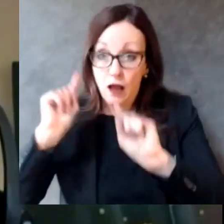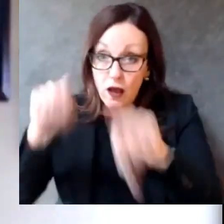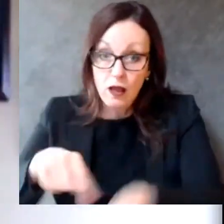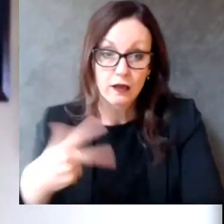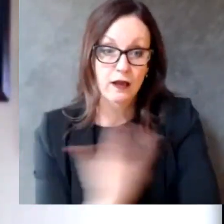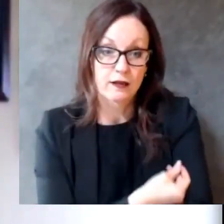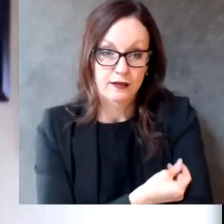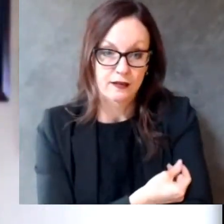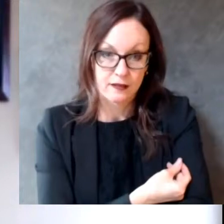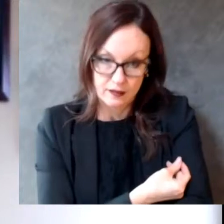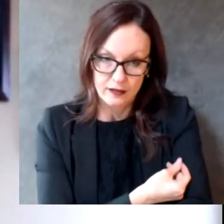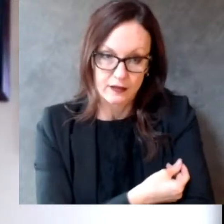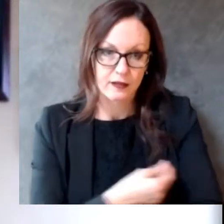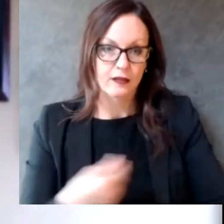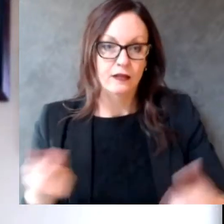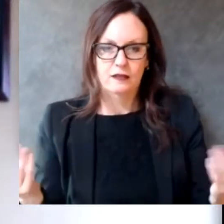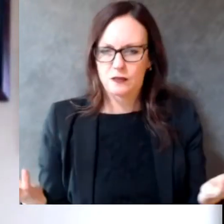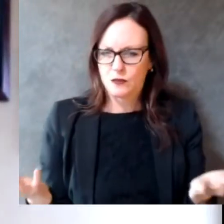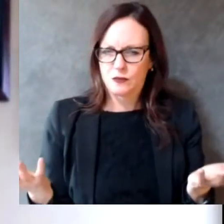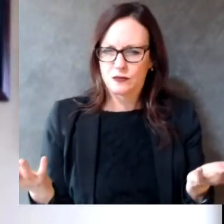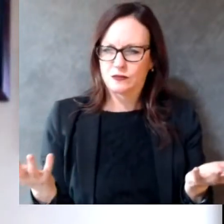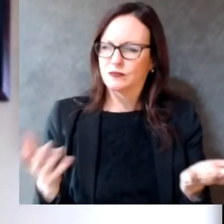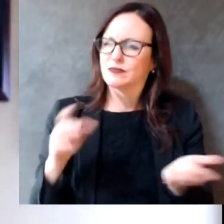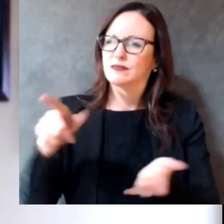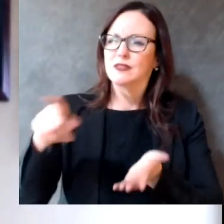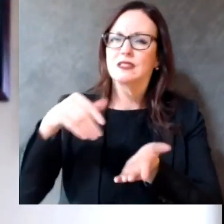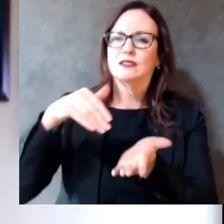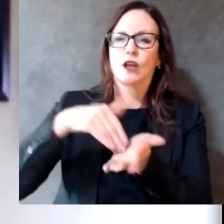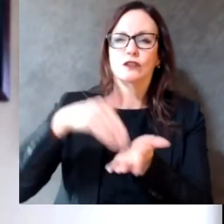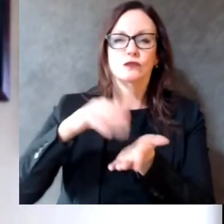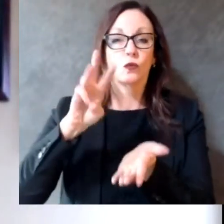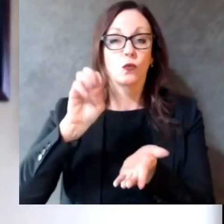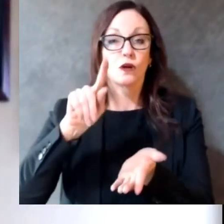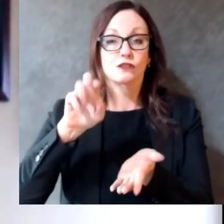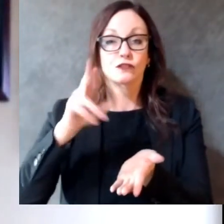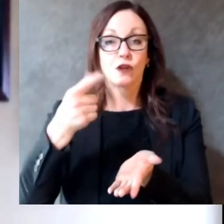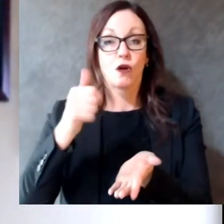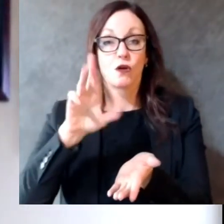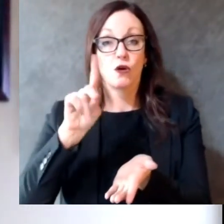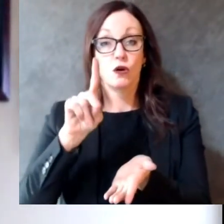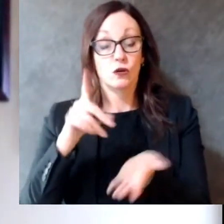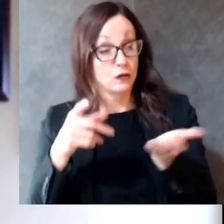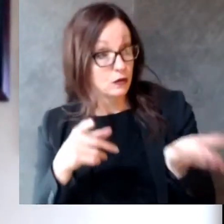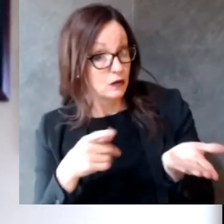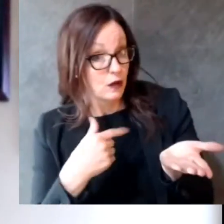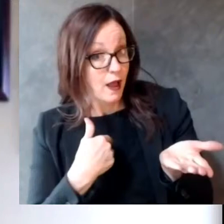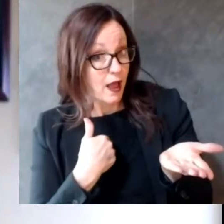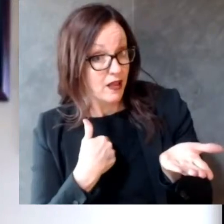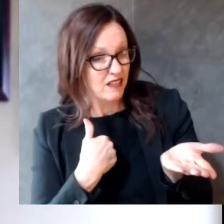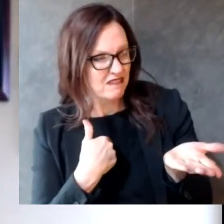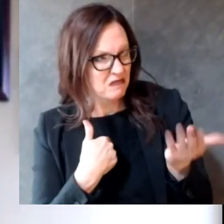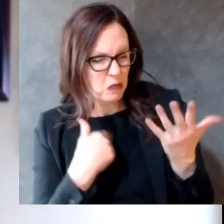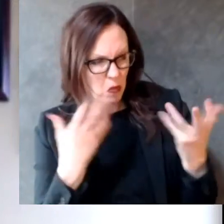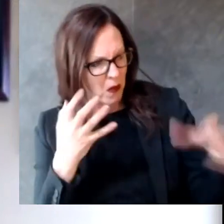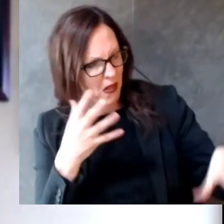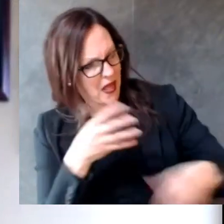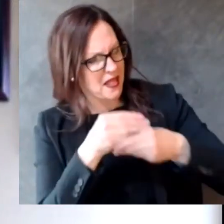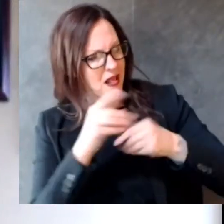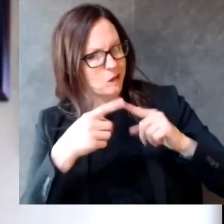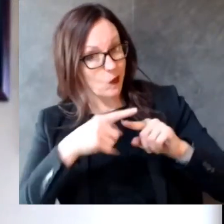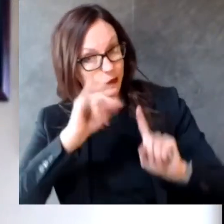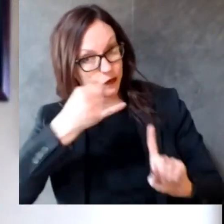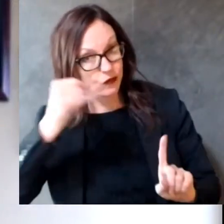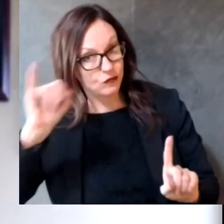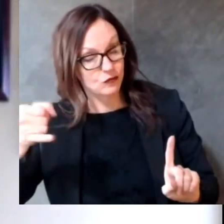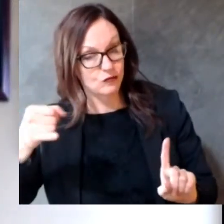No, I think there's a lot of attention among clinicians and in all sectors around what we learned about